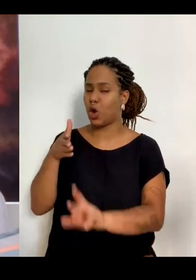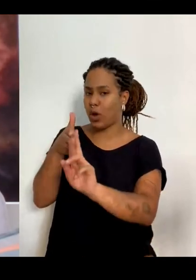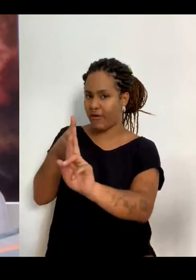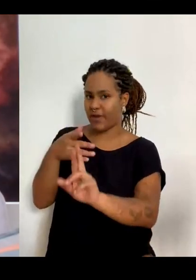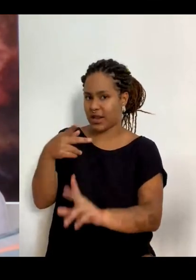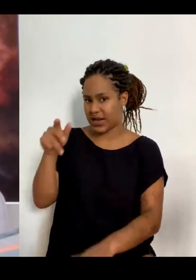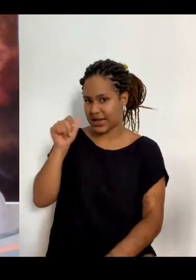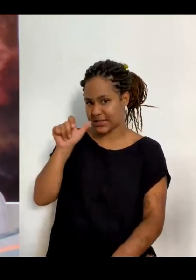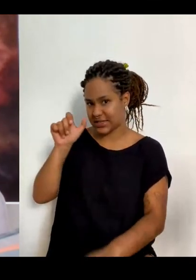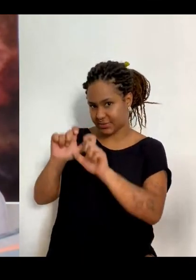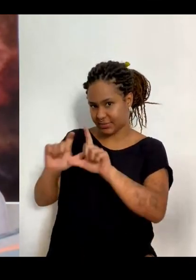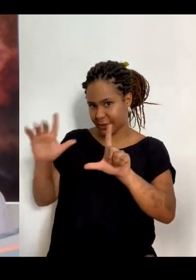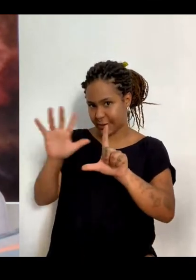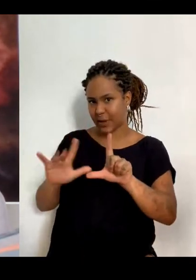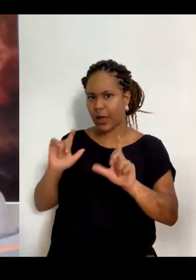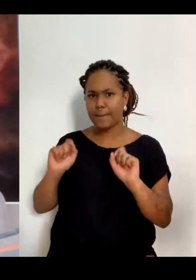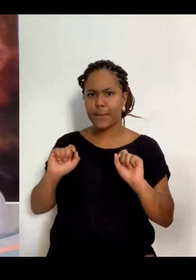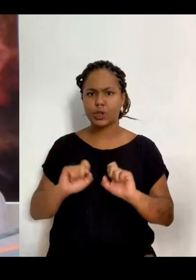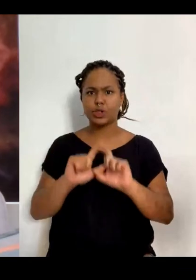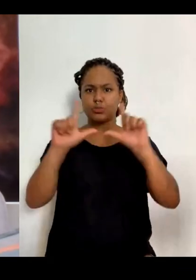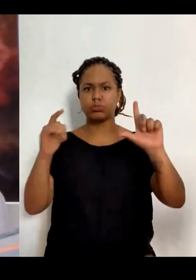slide PowerPoint